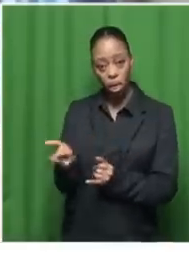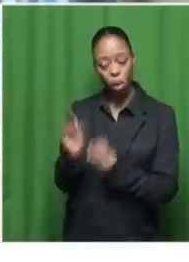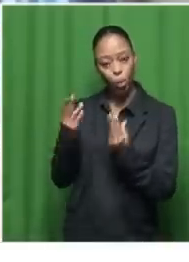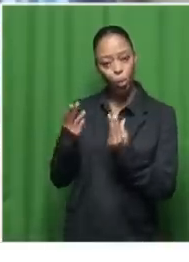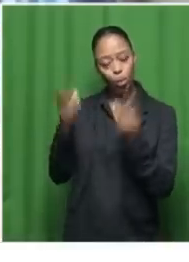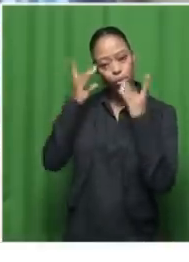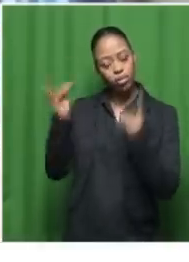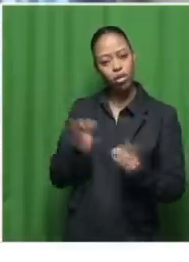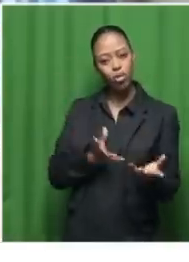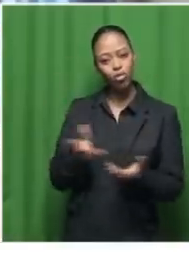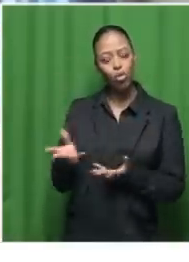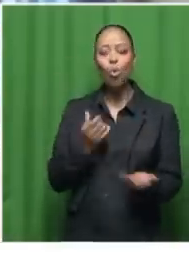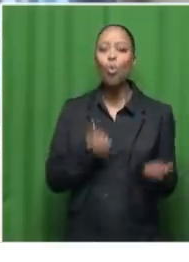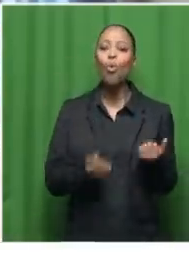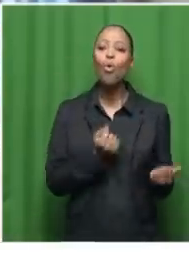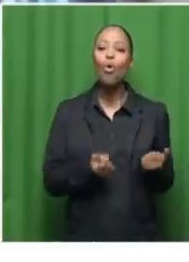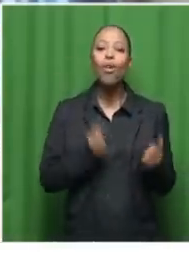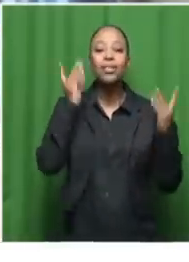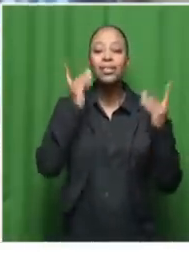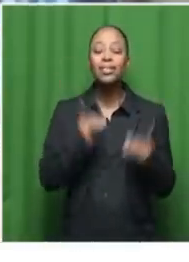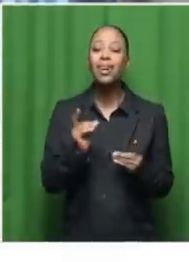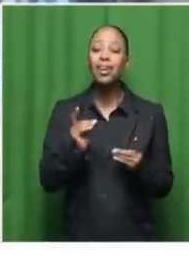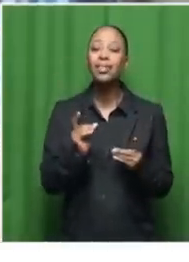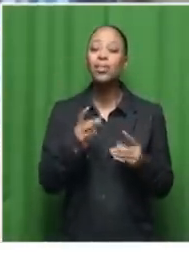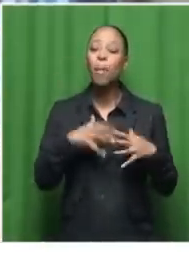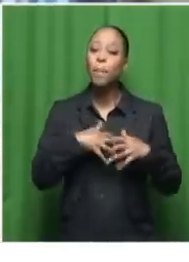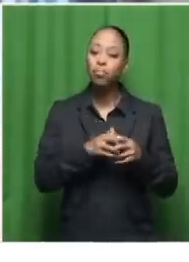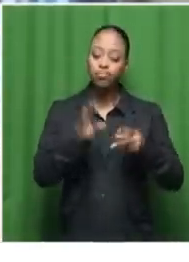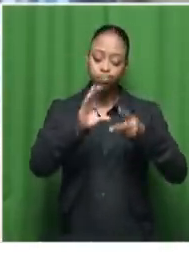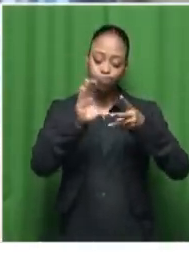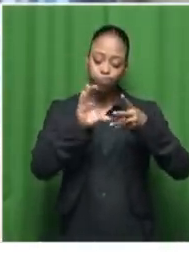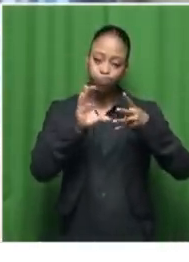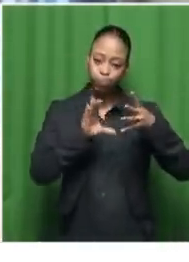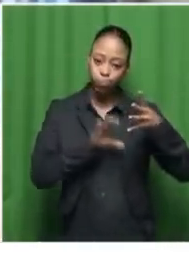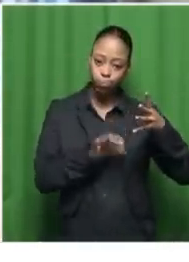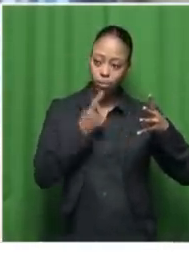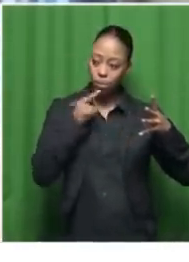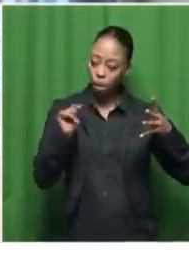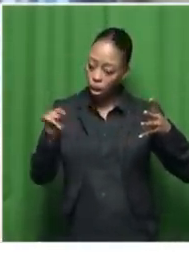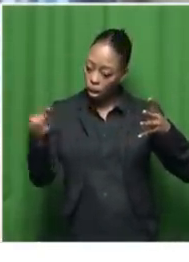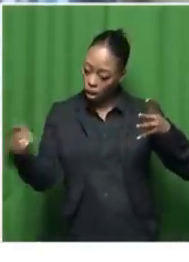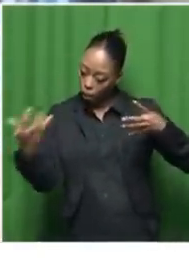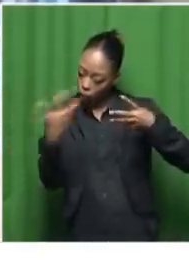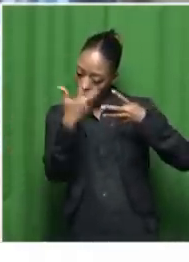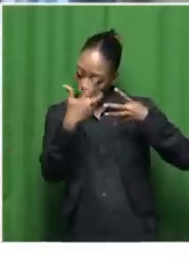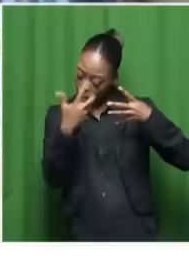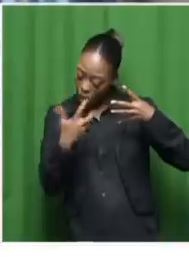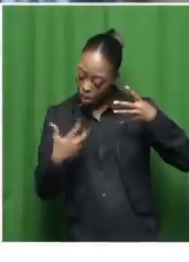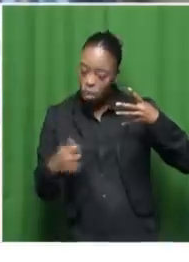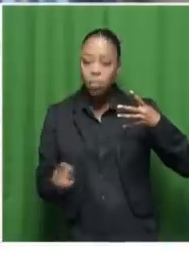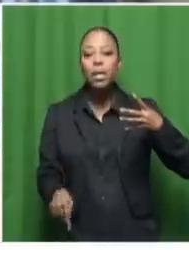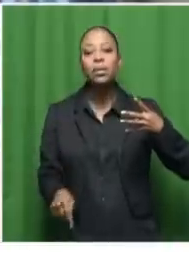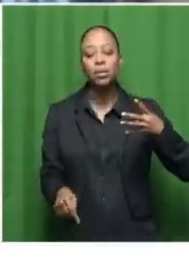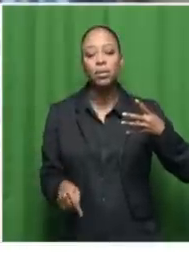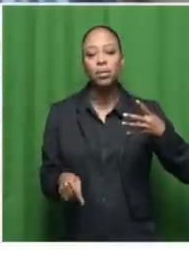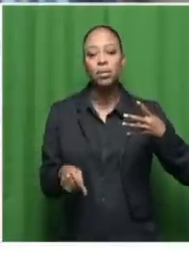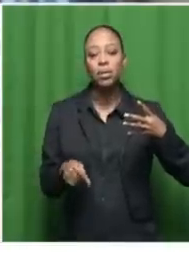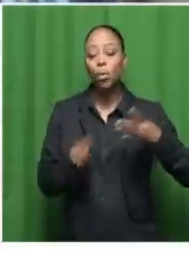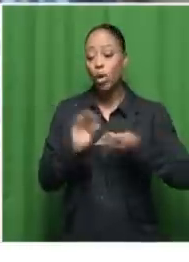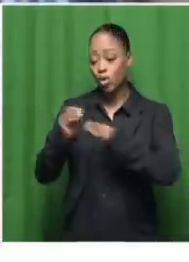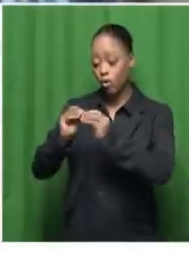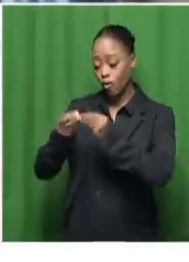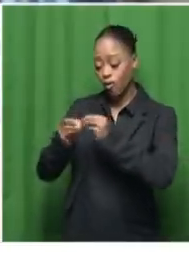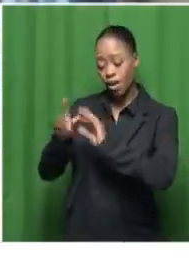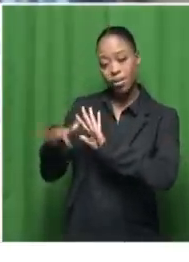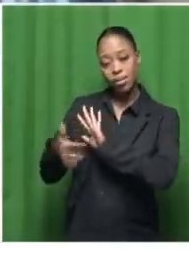the court set out various criteria that ought to inform the